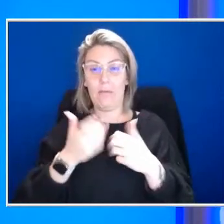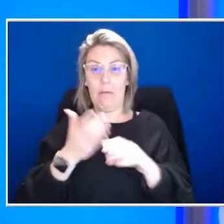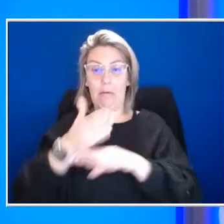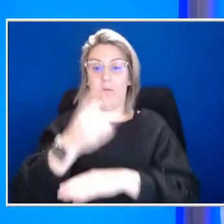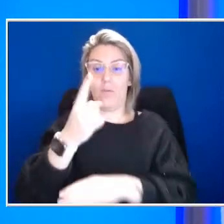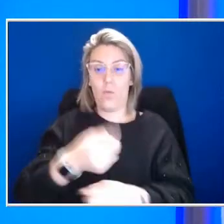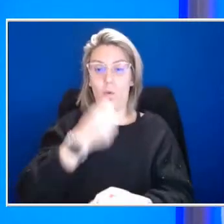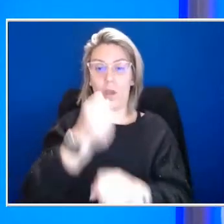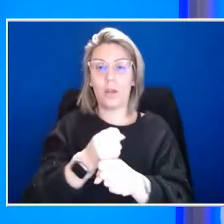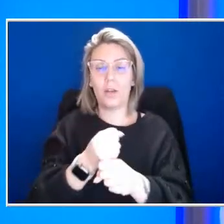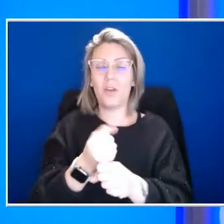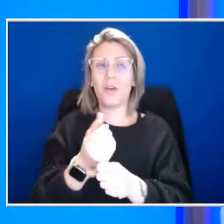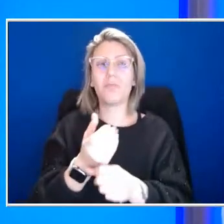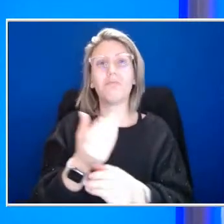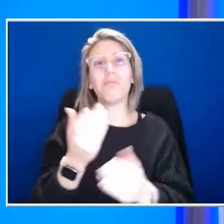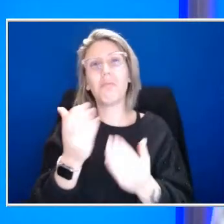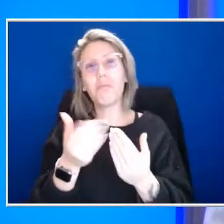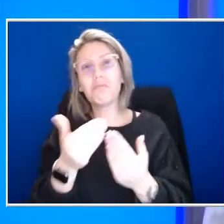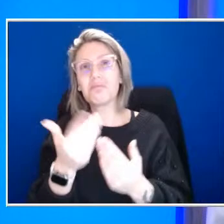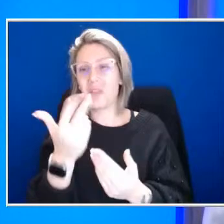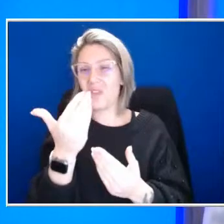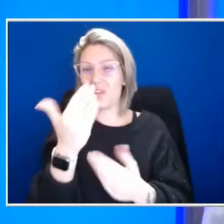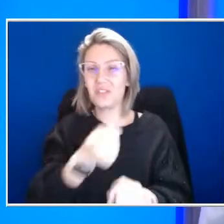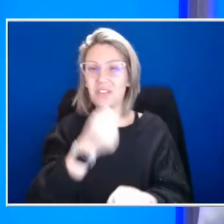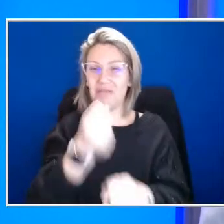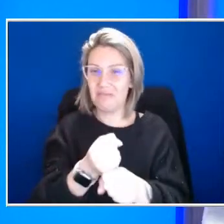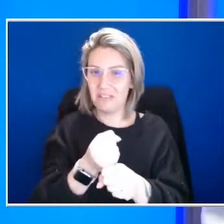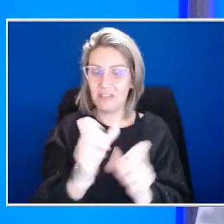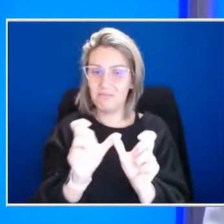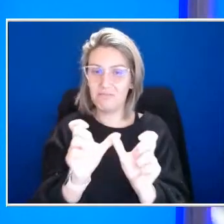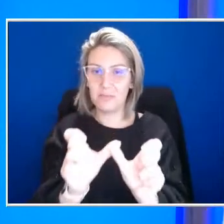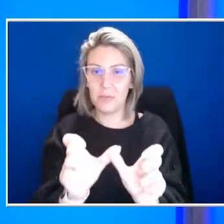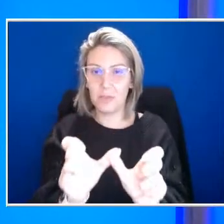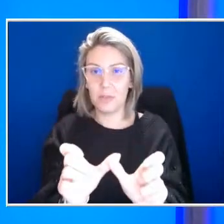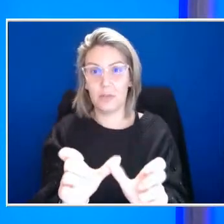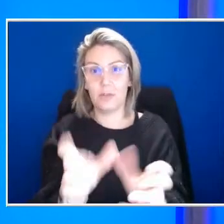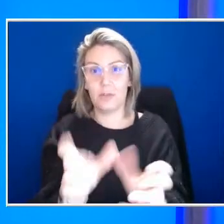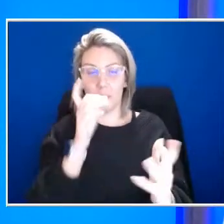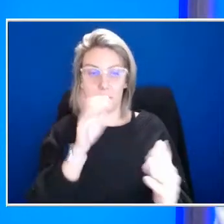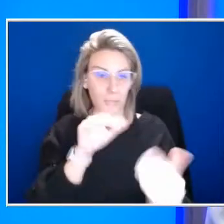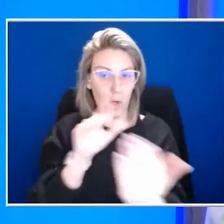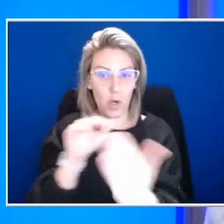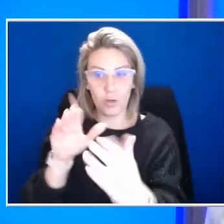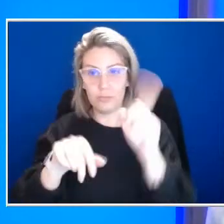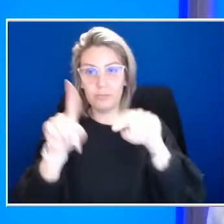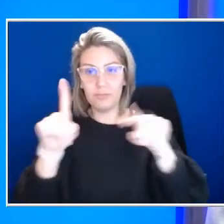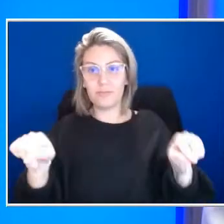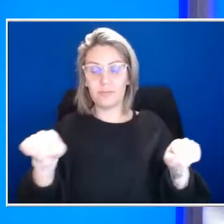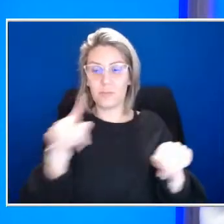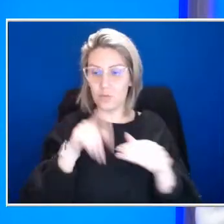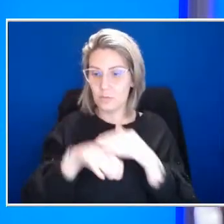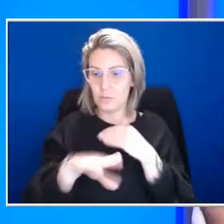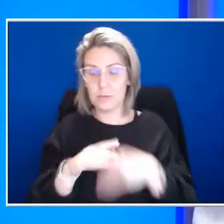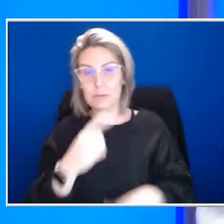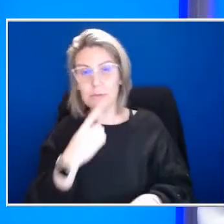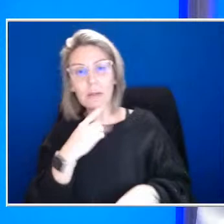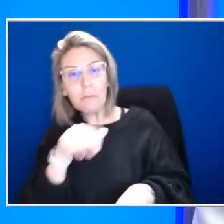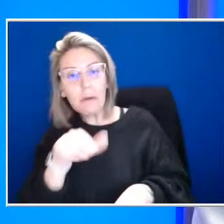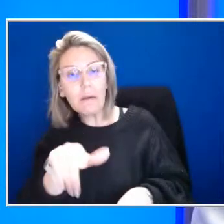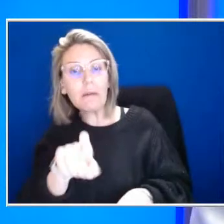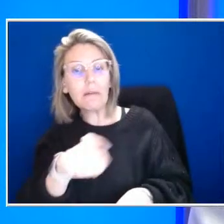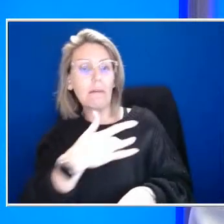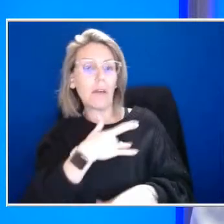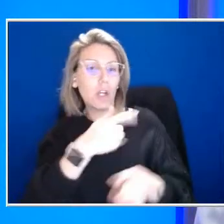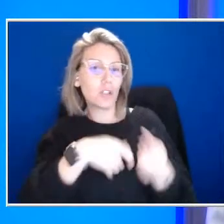it's really multidisciplinary approach. It's not just doctors coming into nurses and say, "Oh, we need a heart transplant." It's really nursing staff,